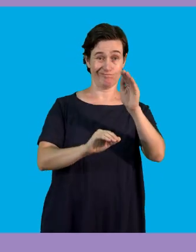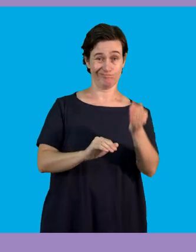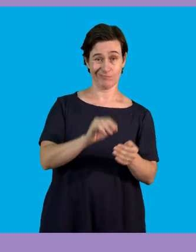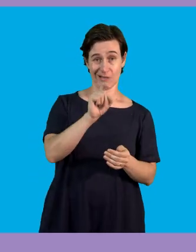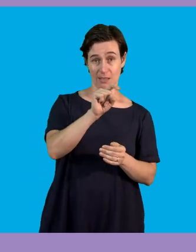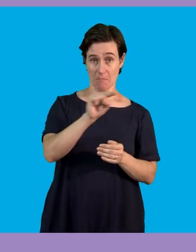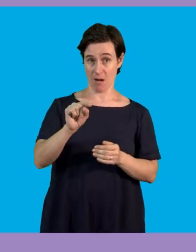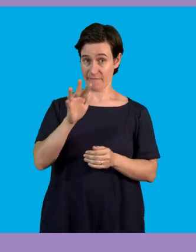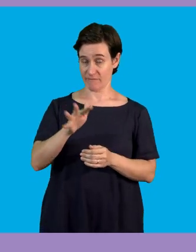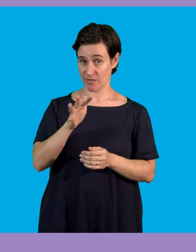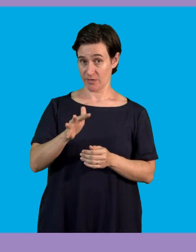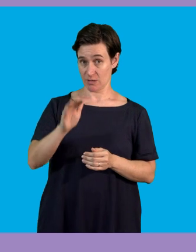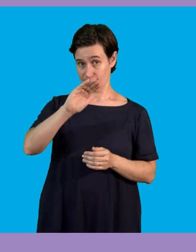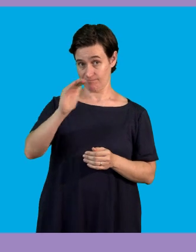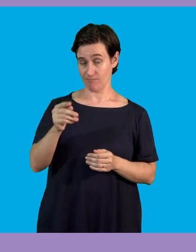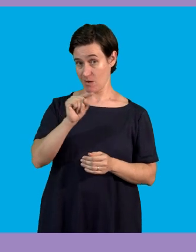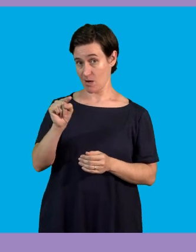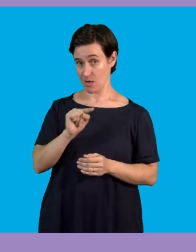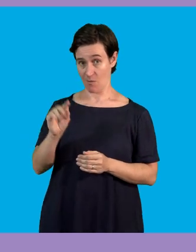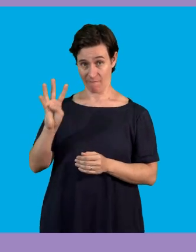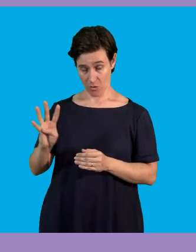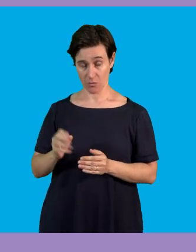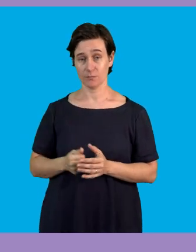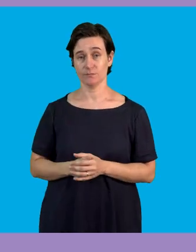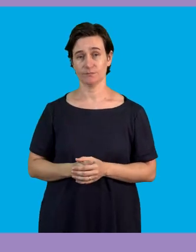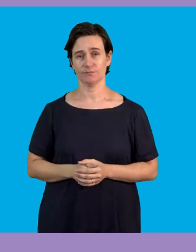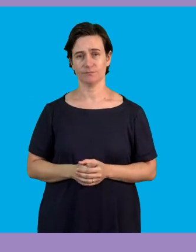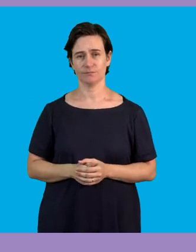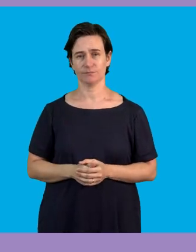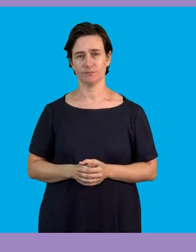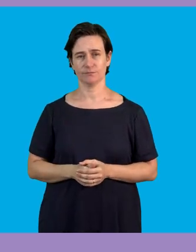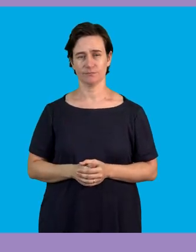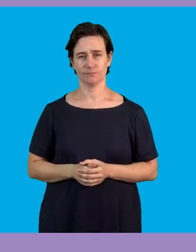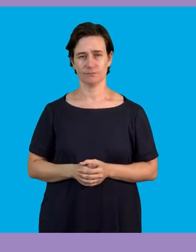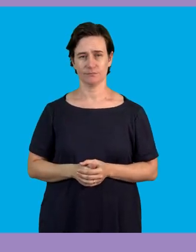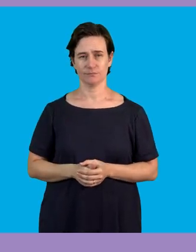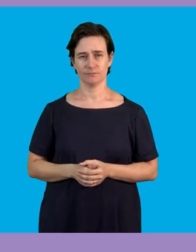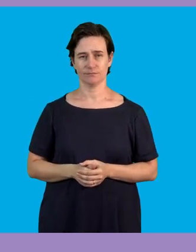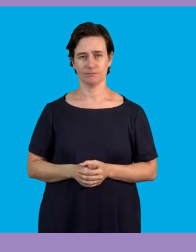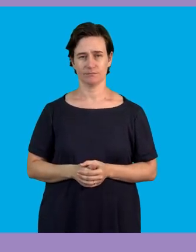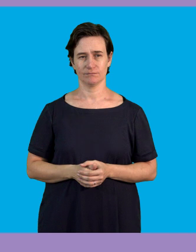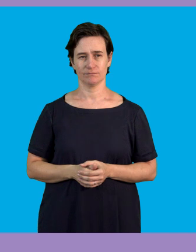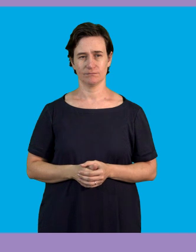2 multiplied by x minus 15 equals to 4.